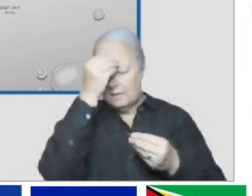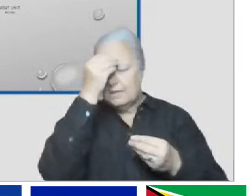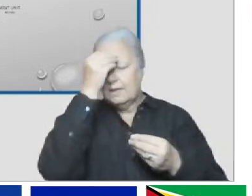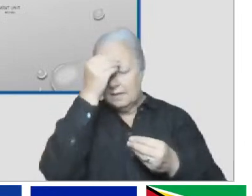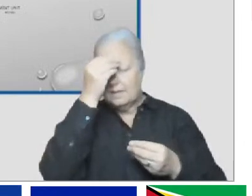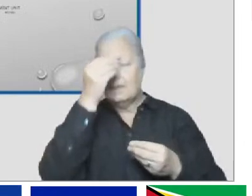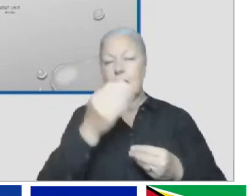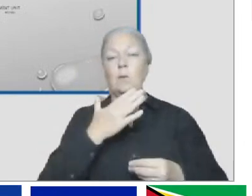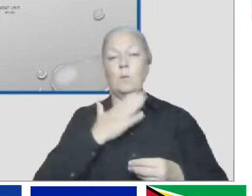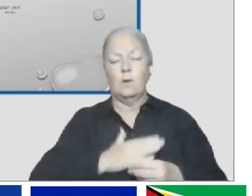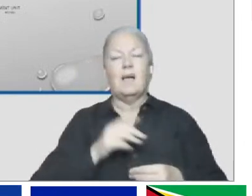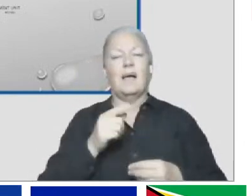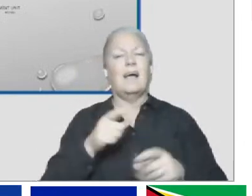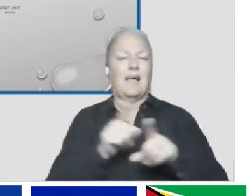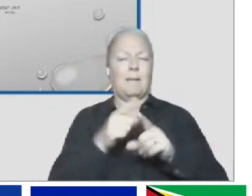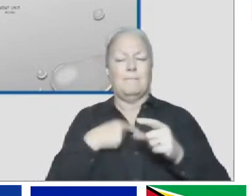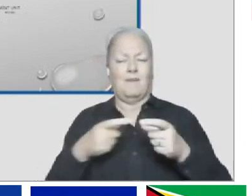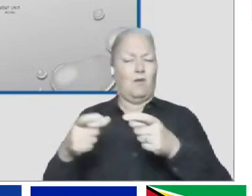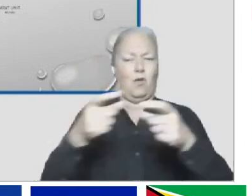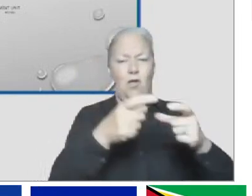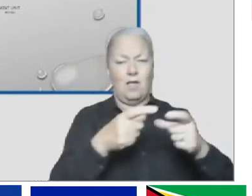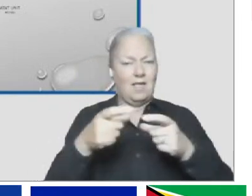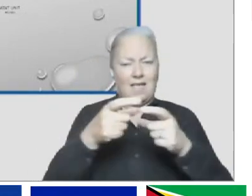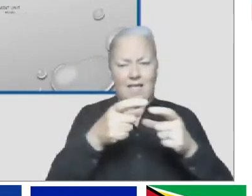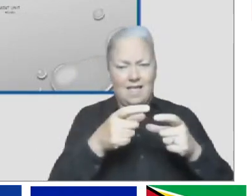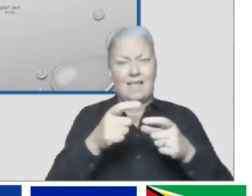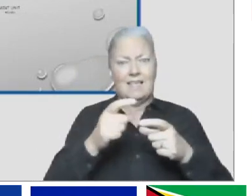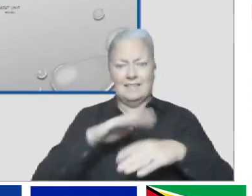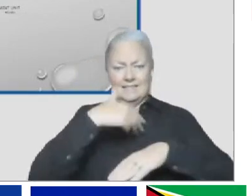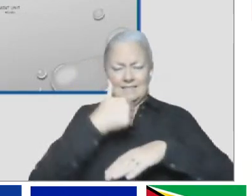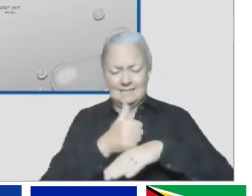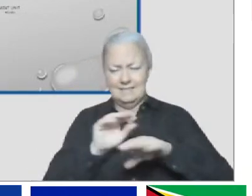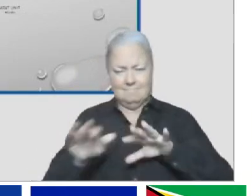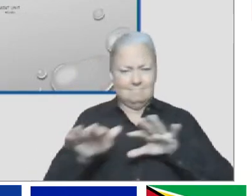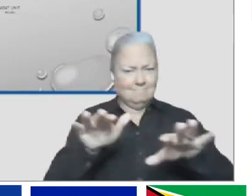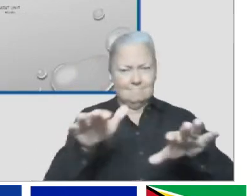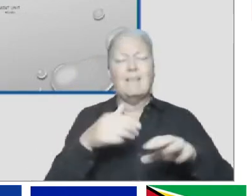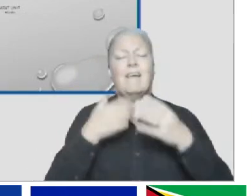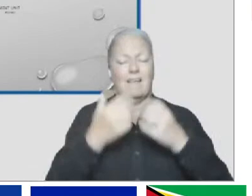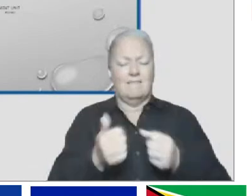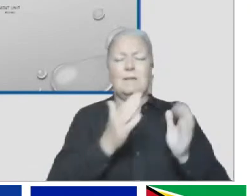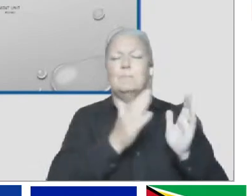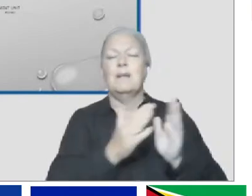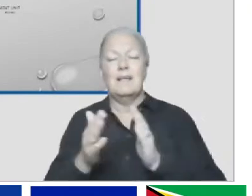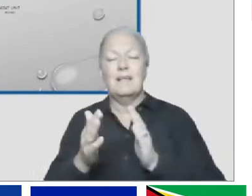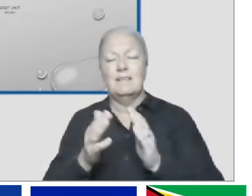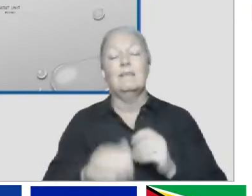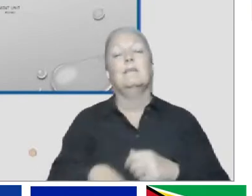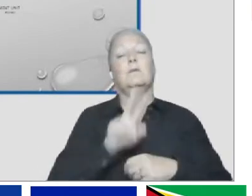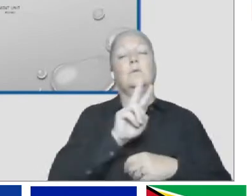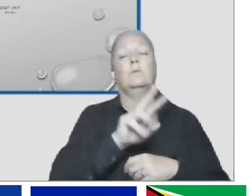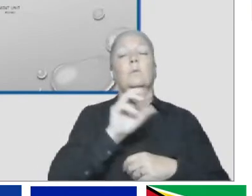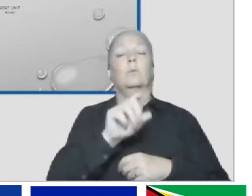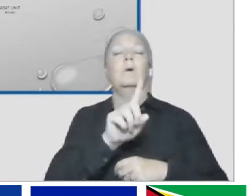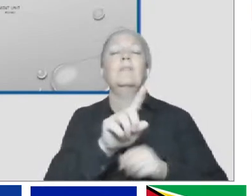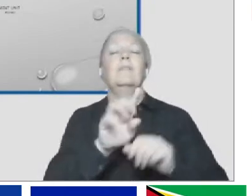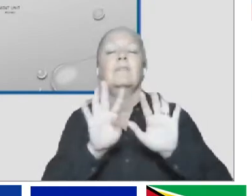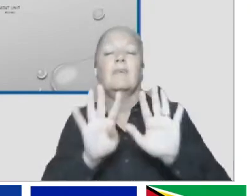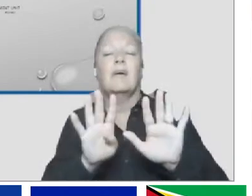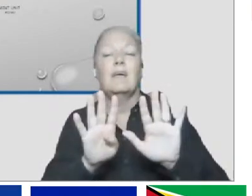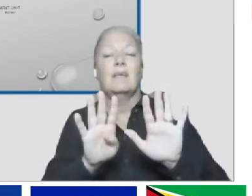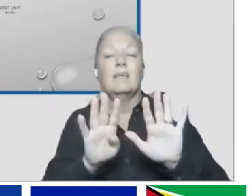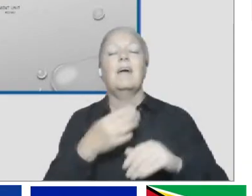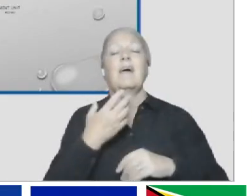Health Multi-Hazard Plan had been developed in 2019 with the requisite health assessments, risk assessments, and